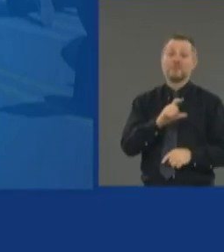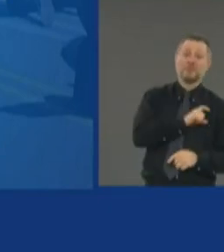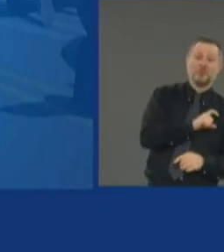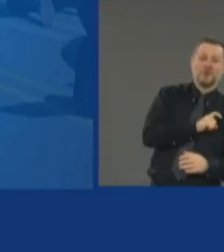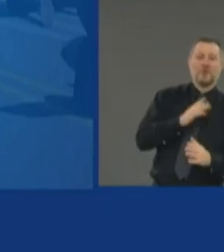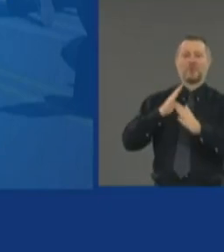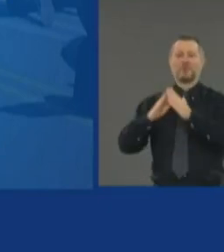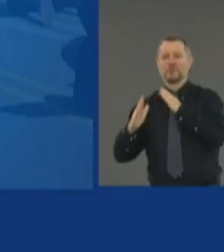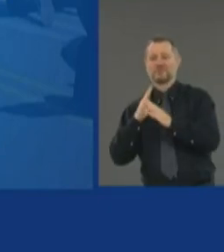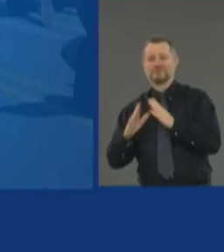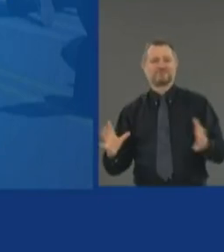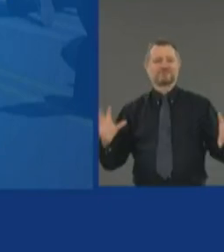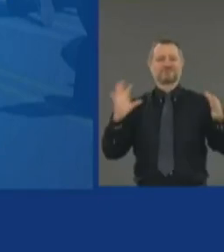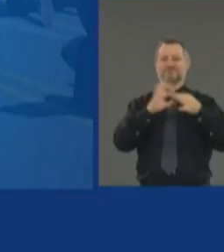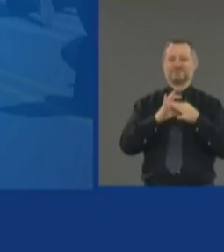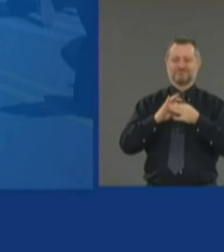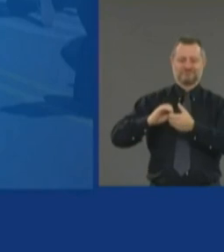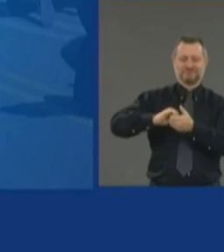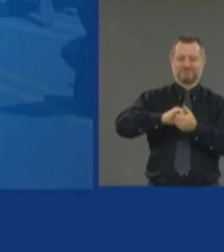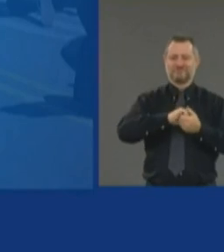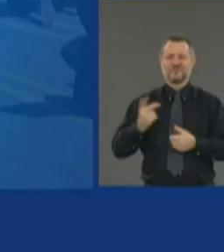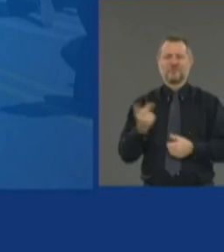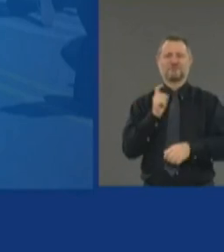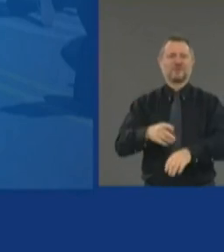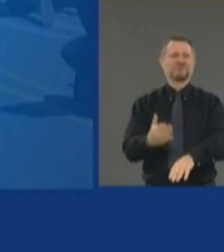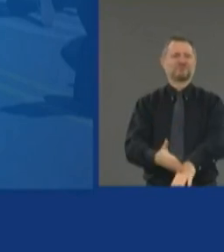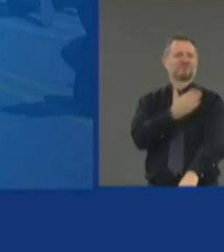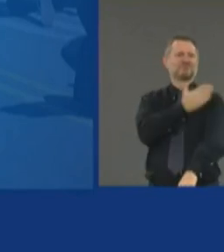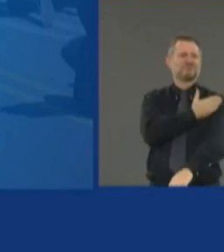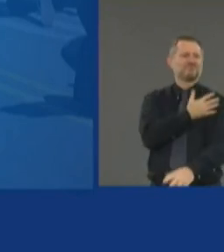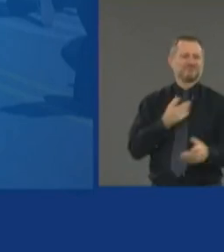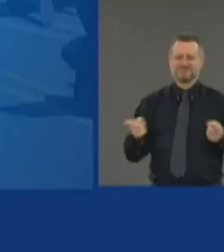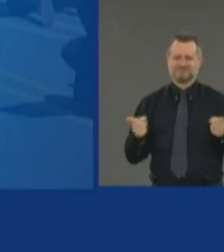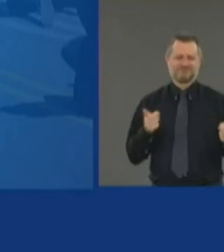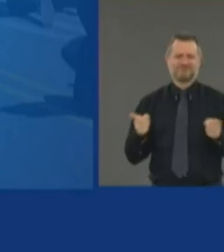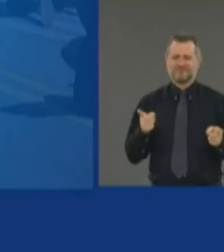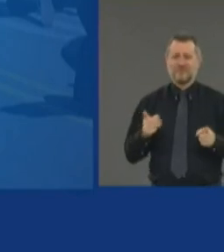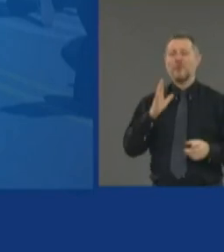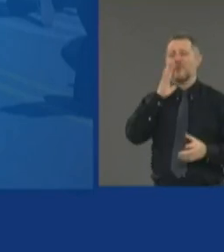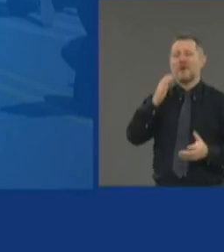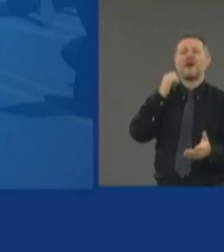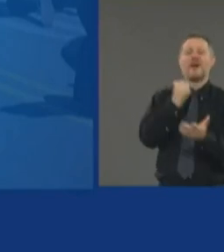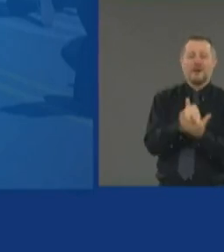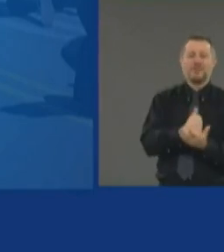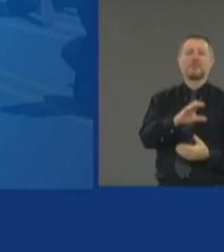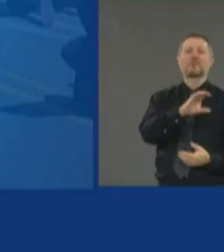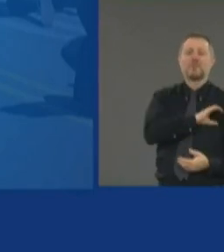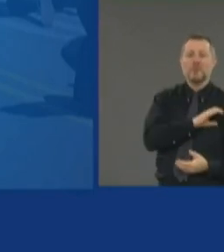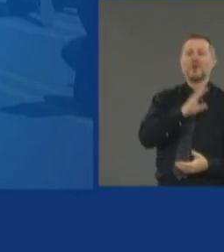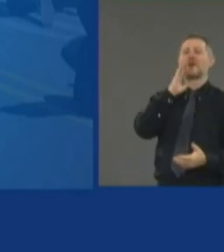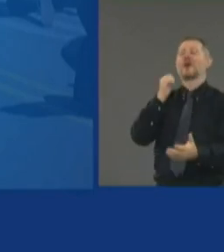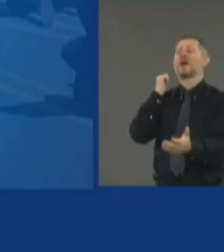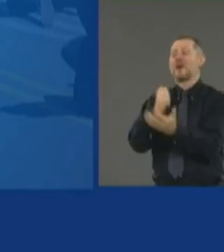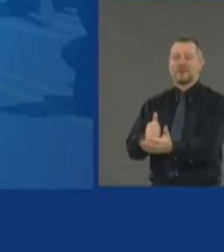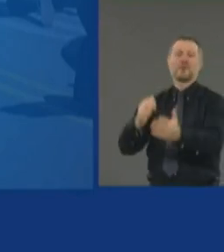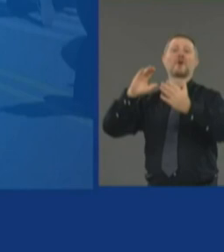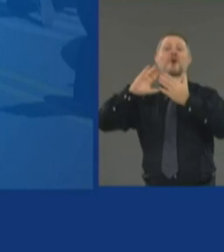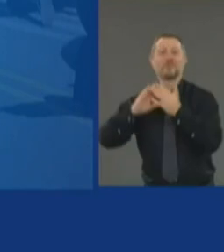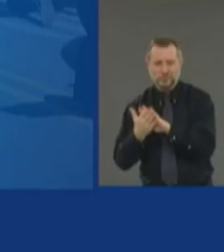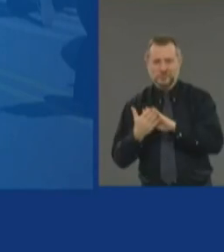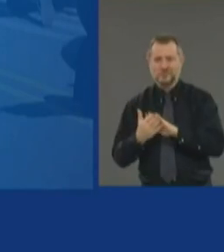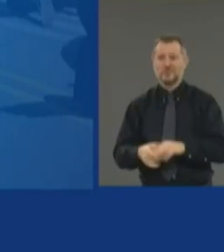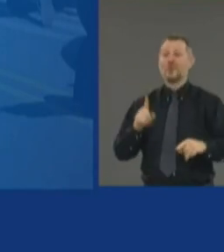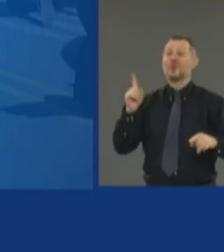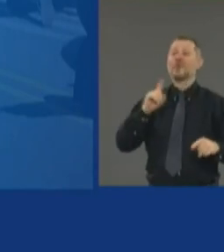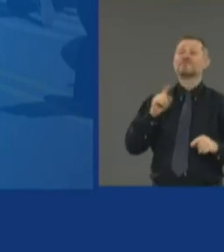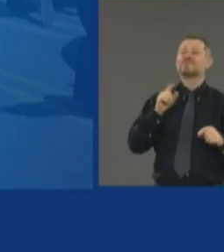happen for the sake of the police and for the sake of the community. You look at this looting that's been going on in